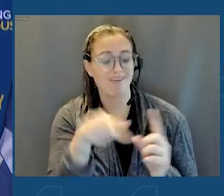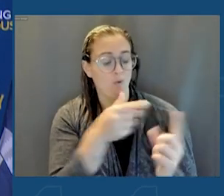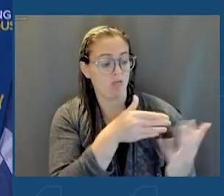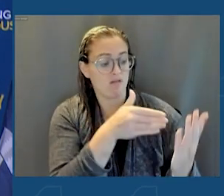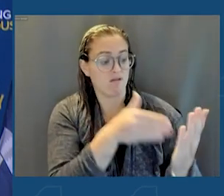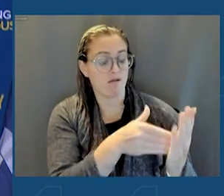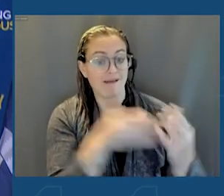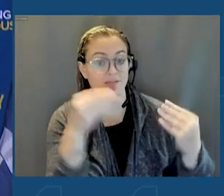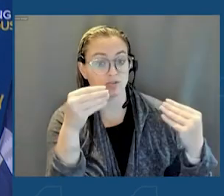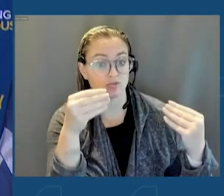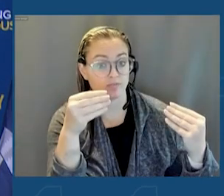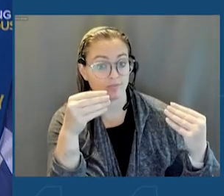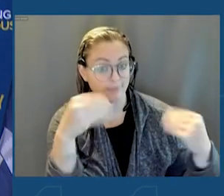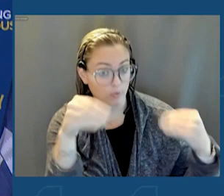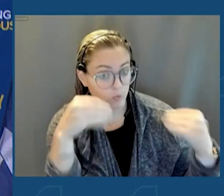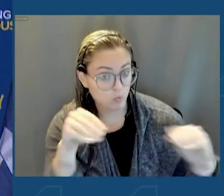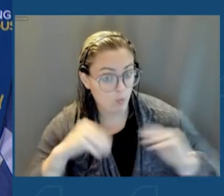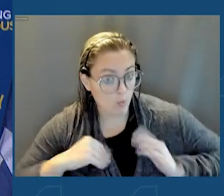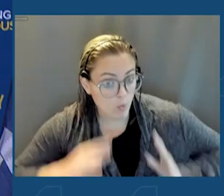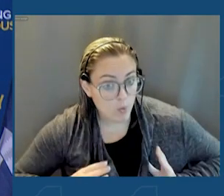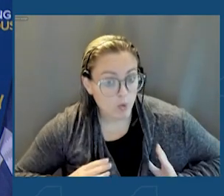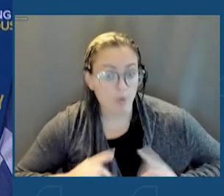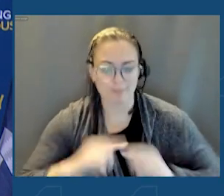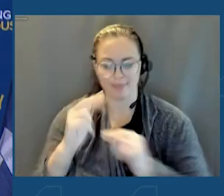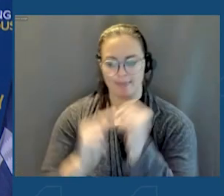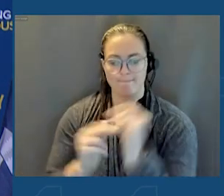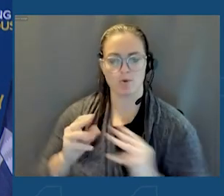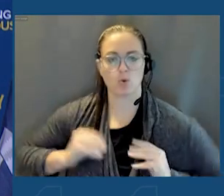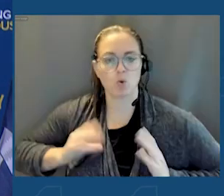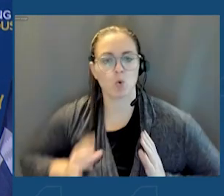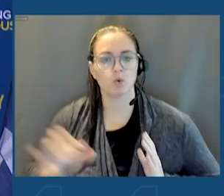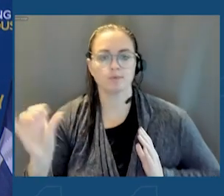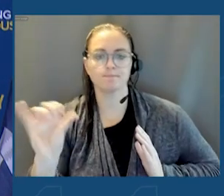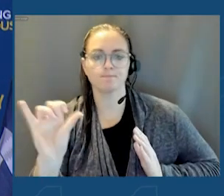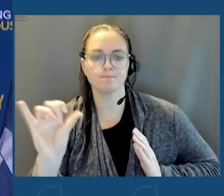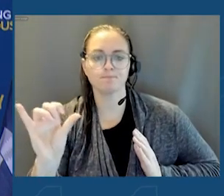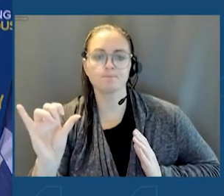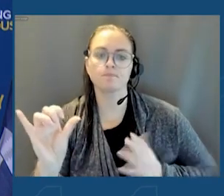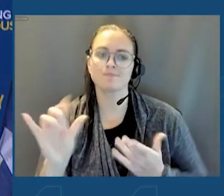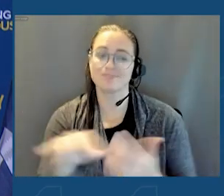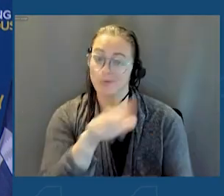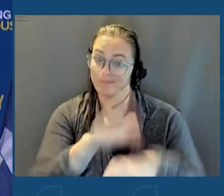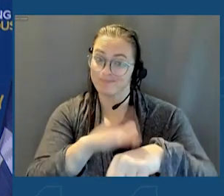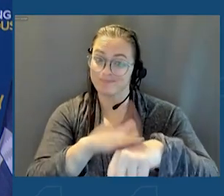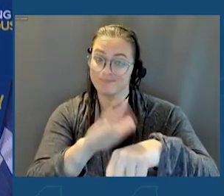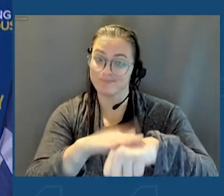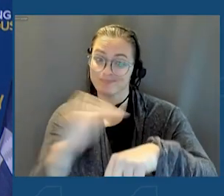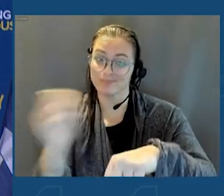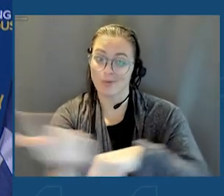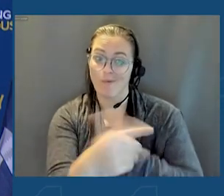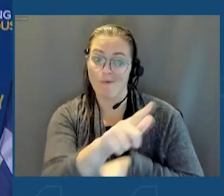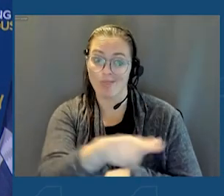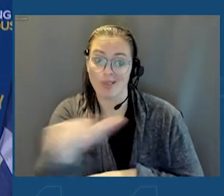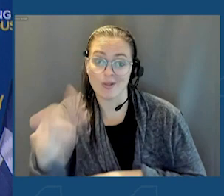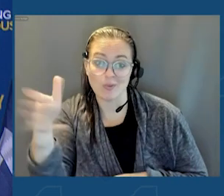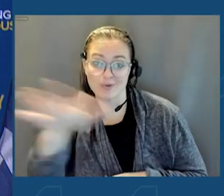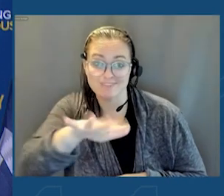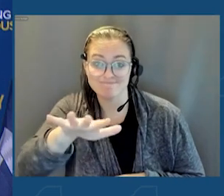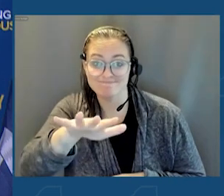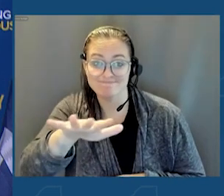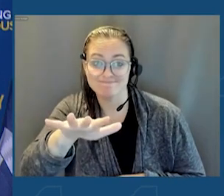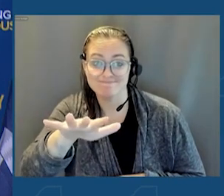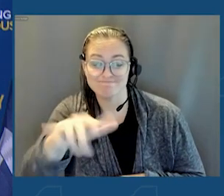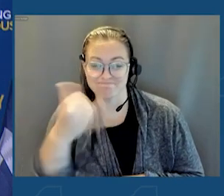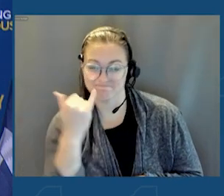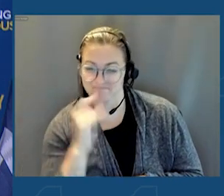the property itself, the building owner. So that's a warning to all the landlords out there saying, do you really